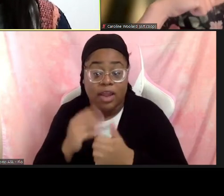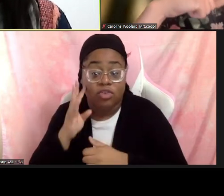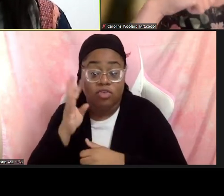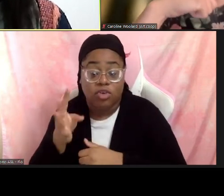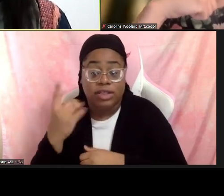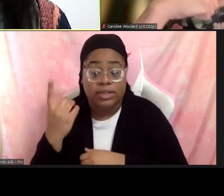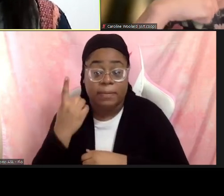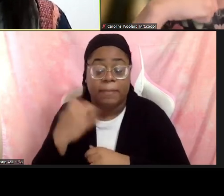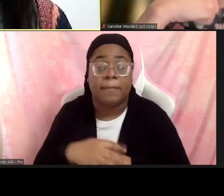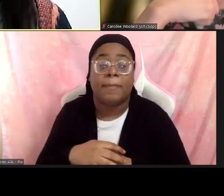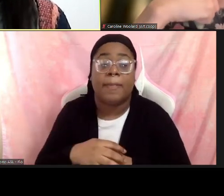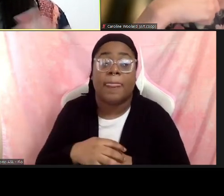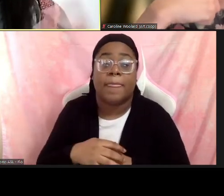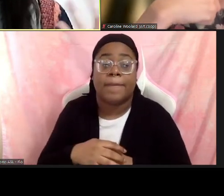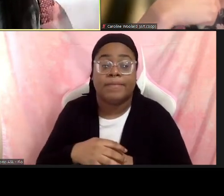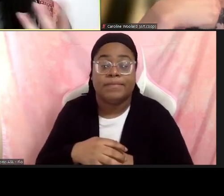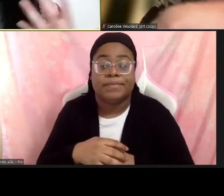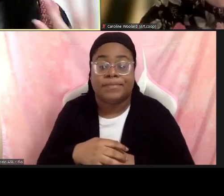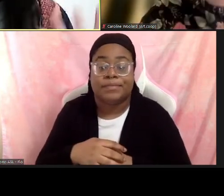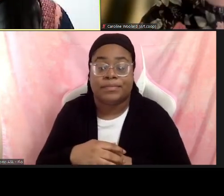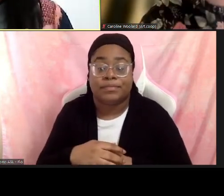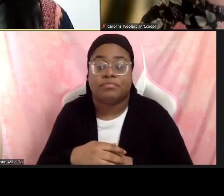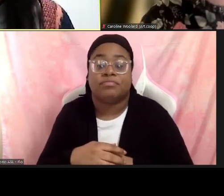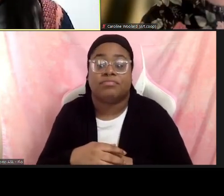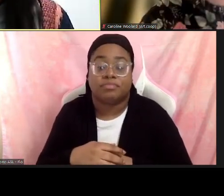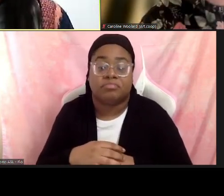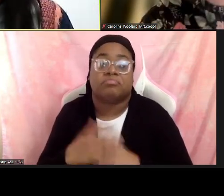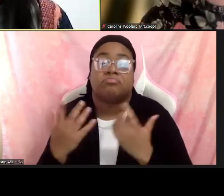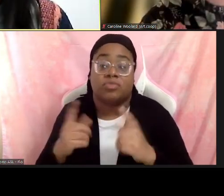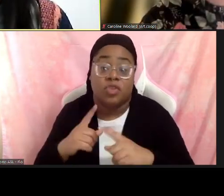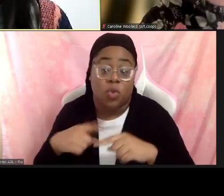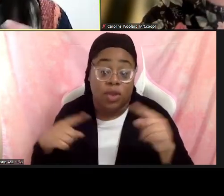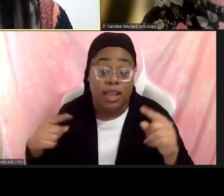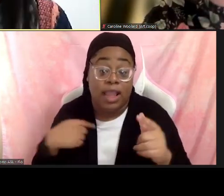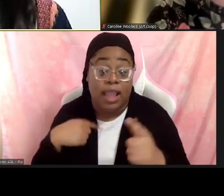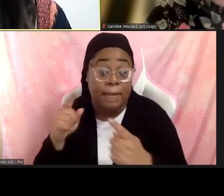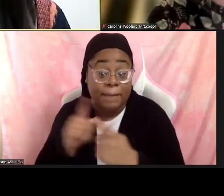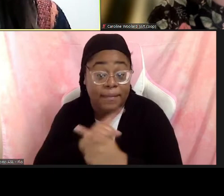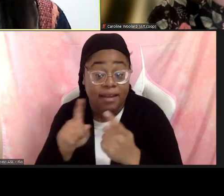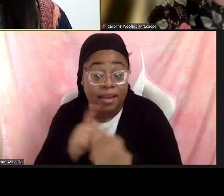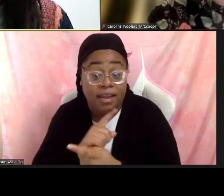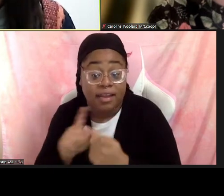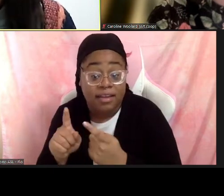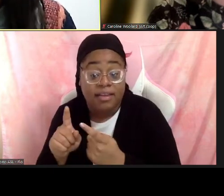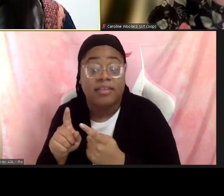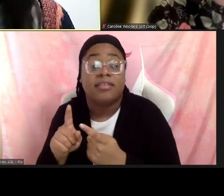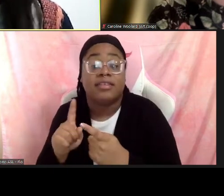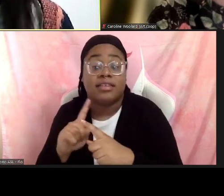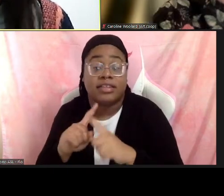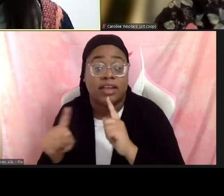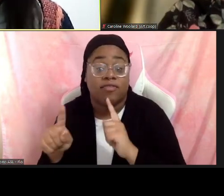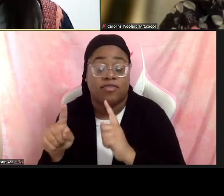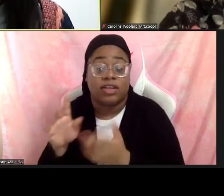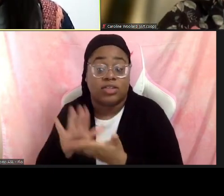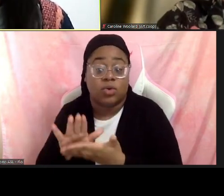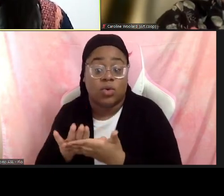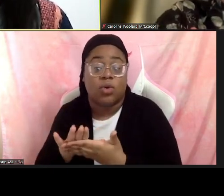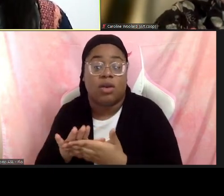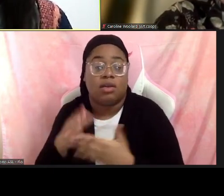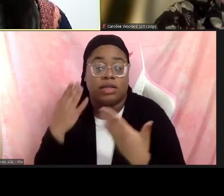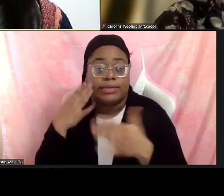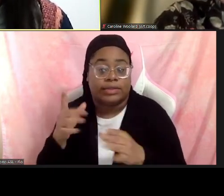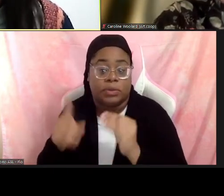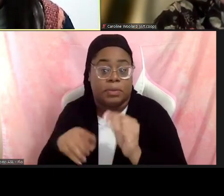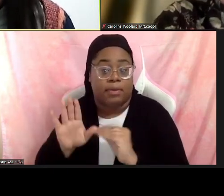project. So kind of randomly, I met some people from Mondragon Team Academy. I didn't know anything from